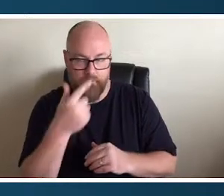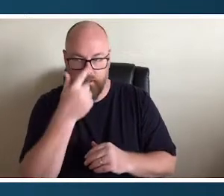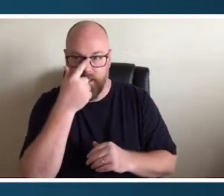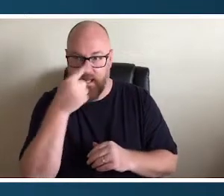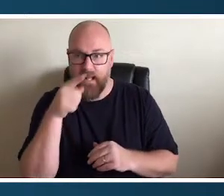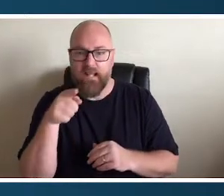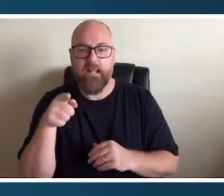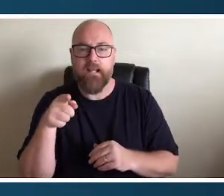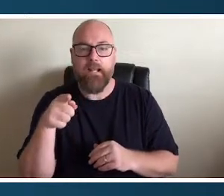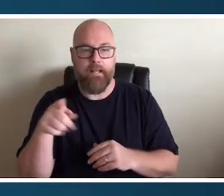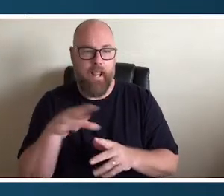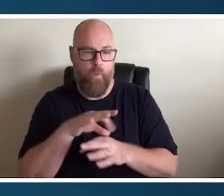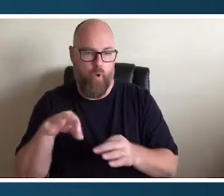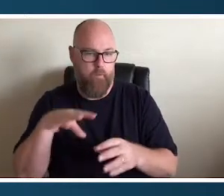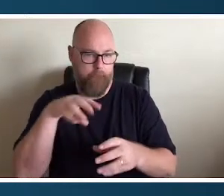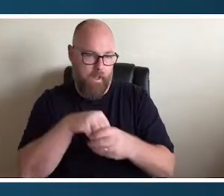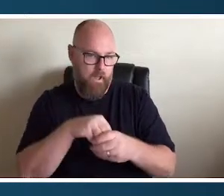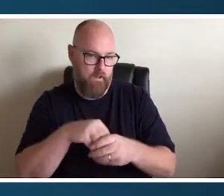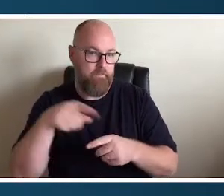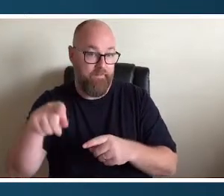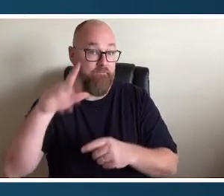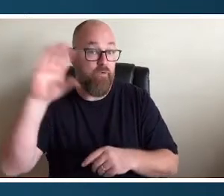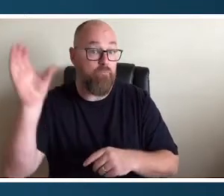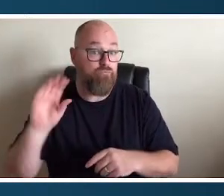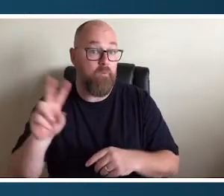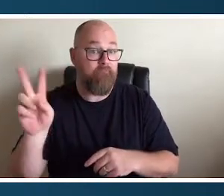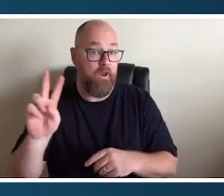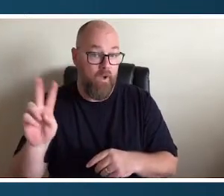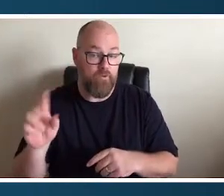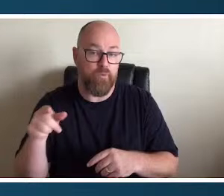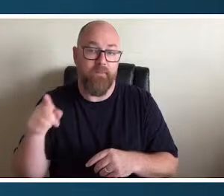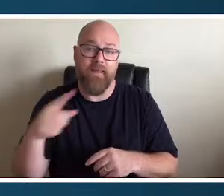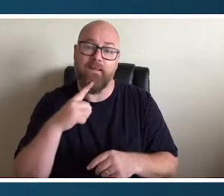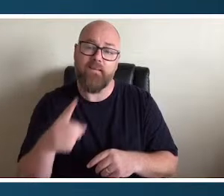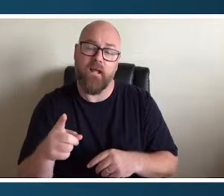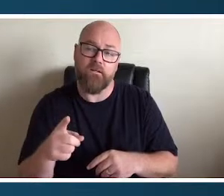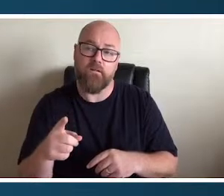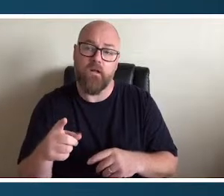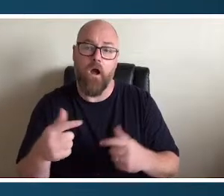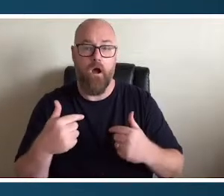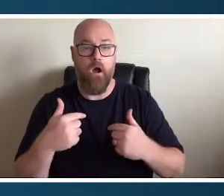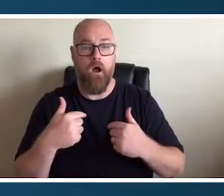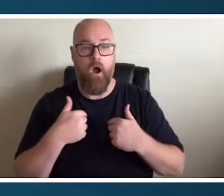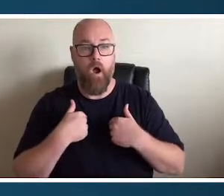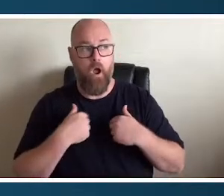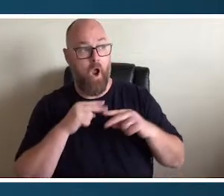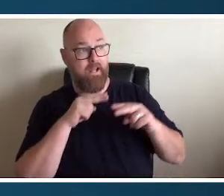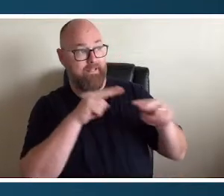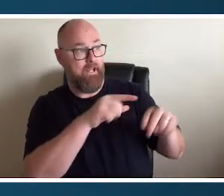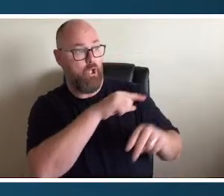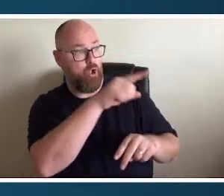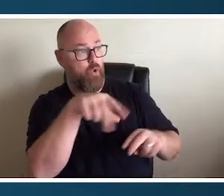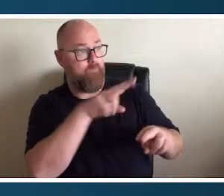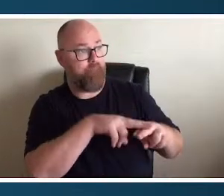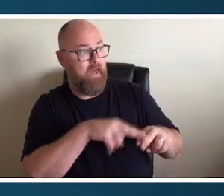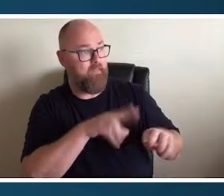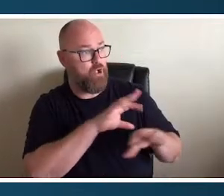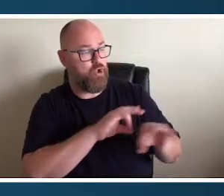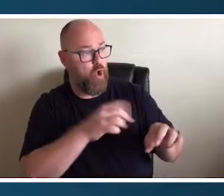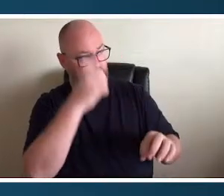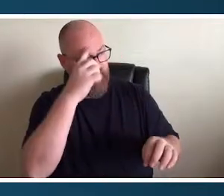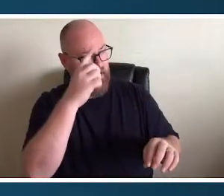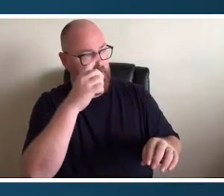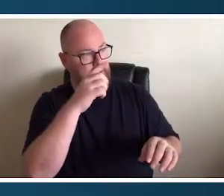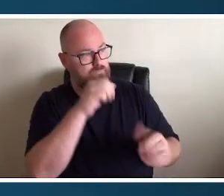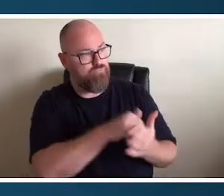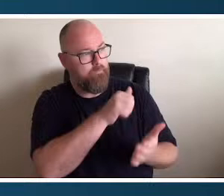participate in this scheme, from rural Vanuatu, who say that I see fathers do not think seriously about saving. Mothers